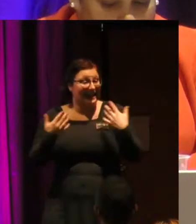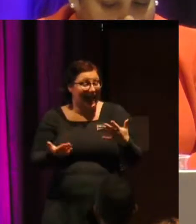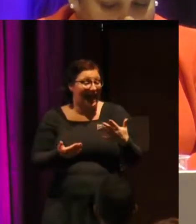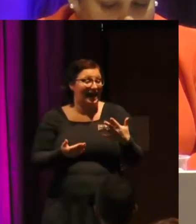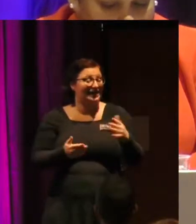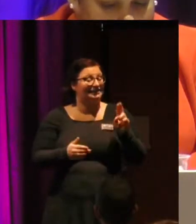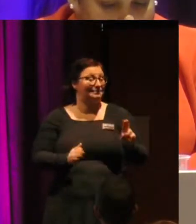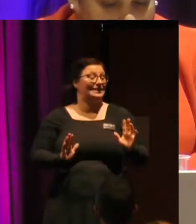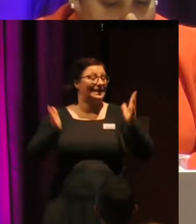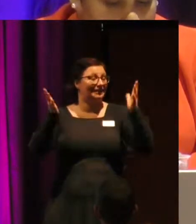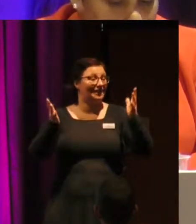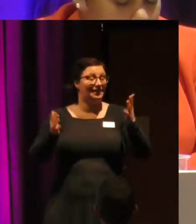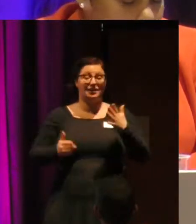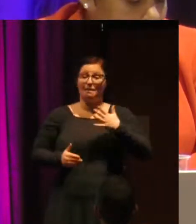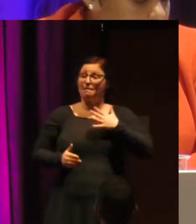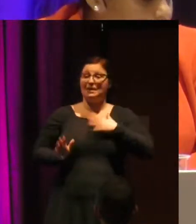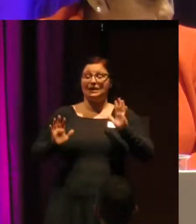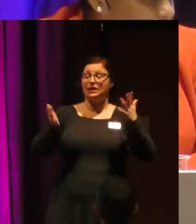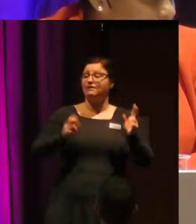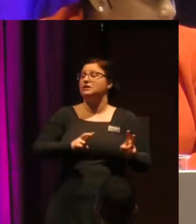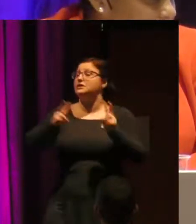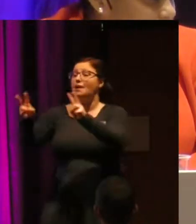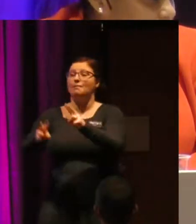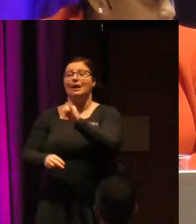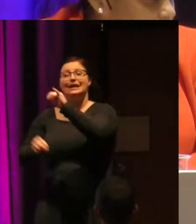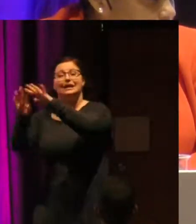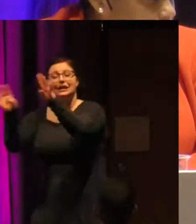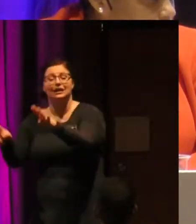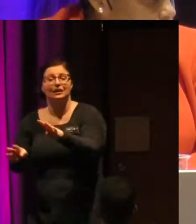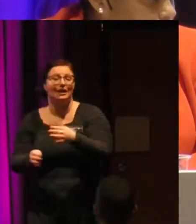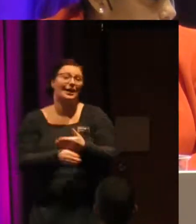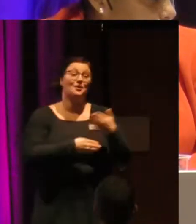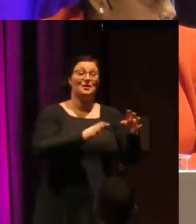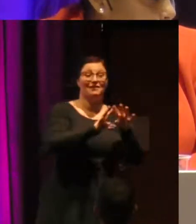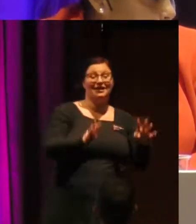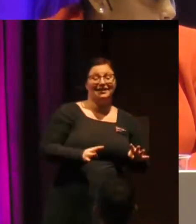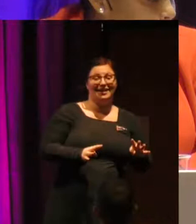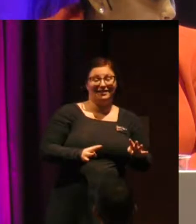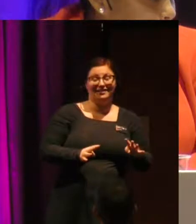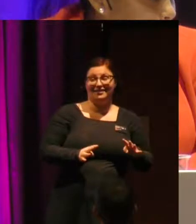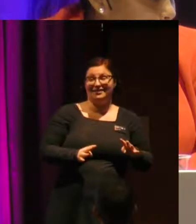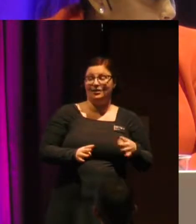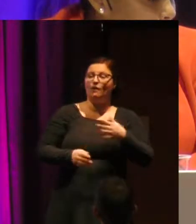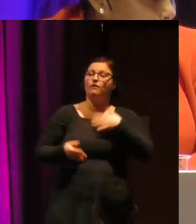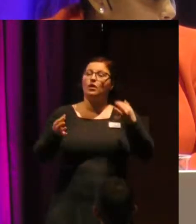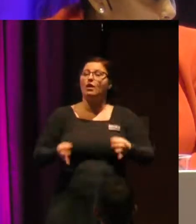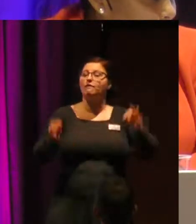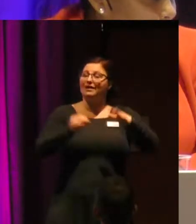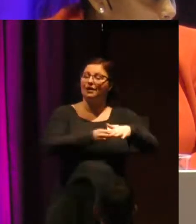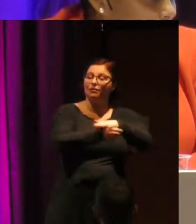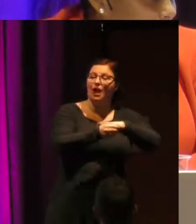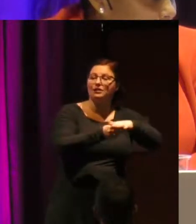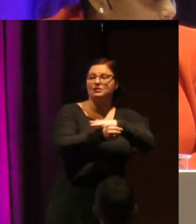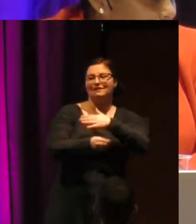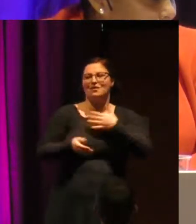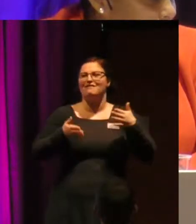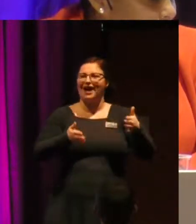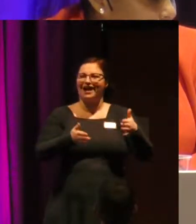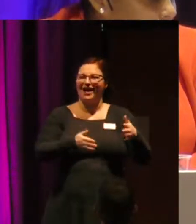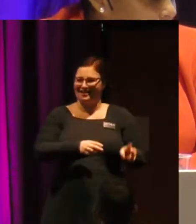is online just as much as it's offline on our public spaces and roads,